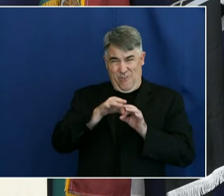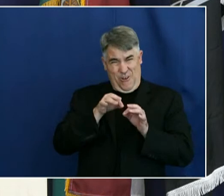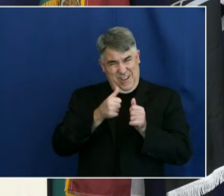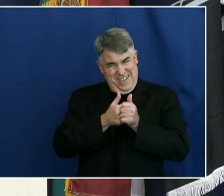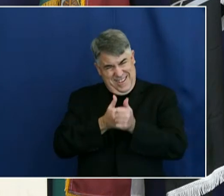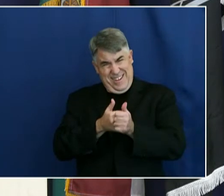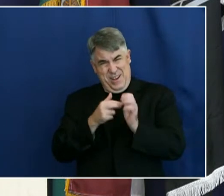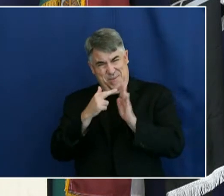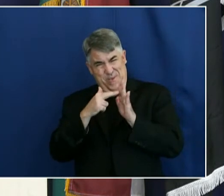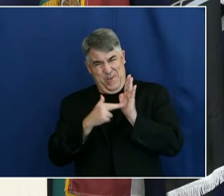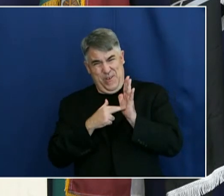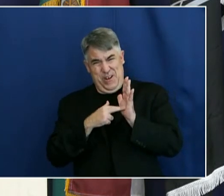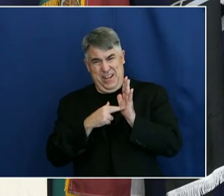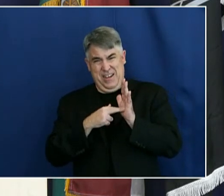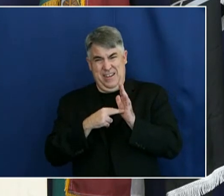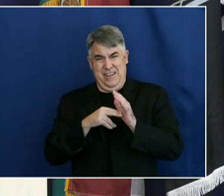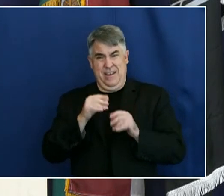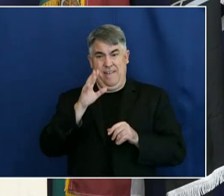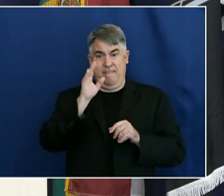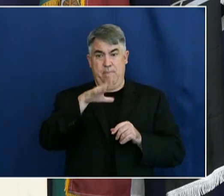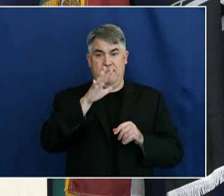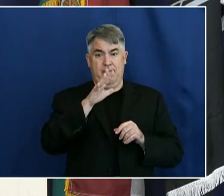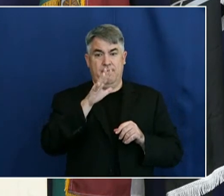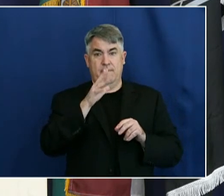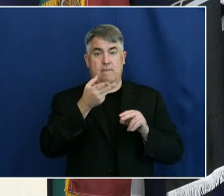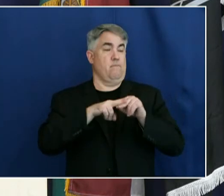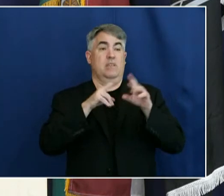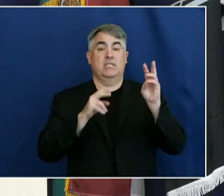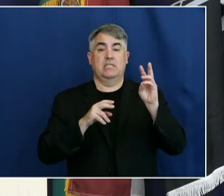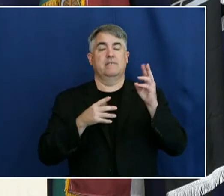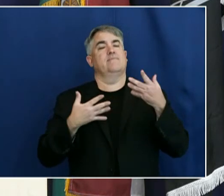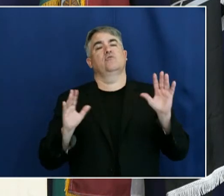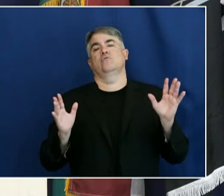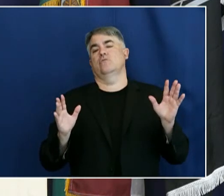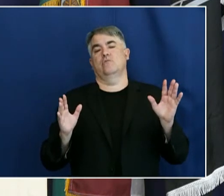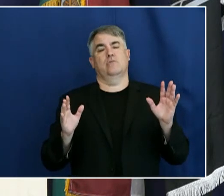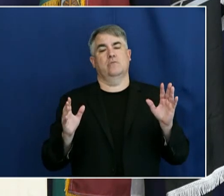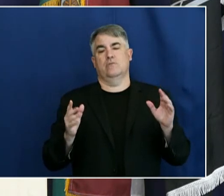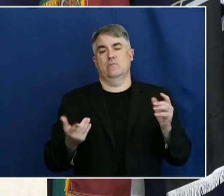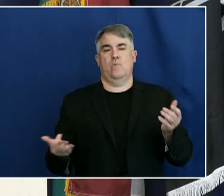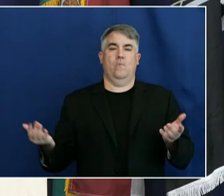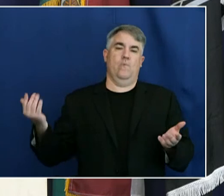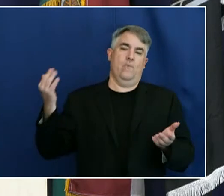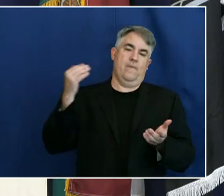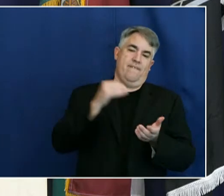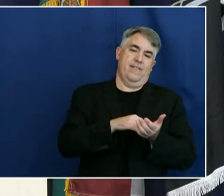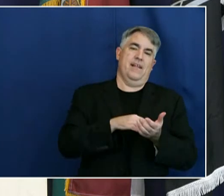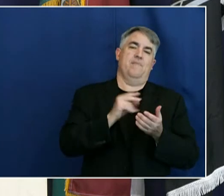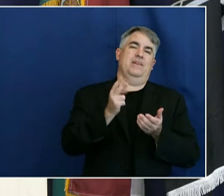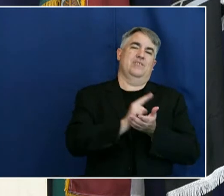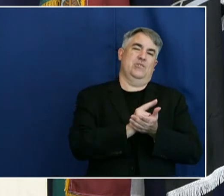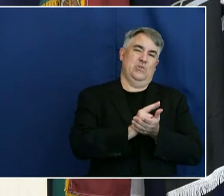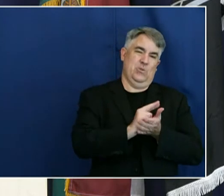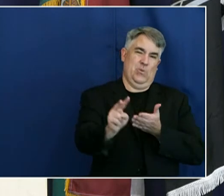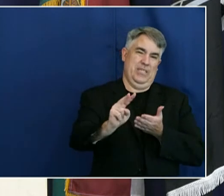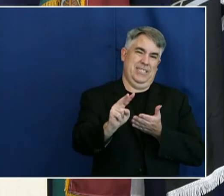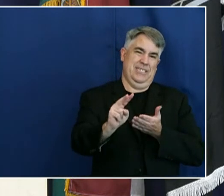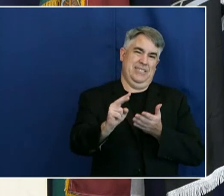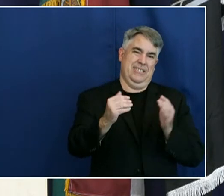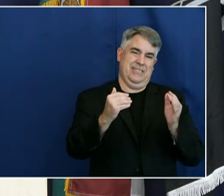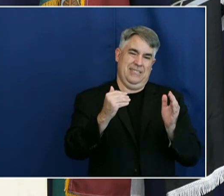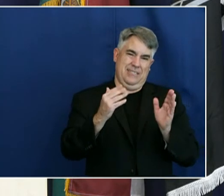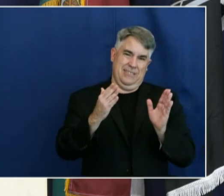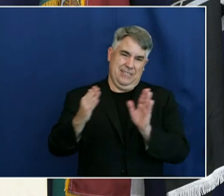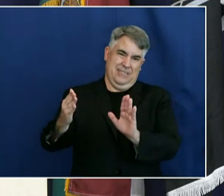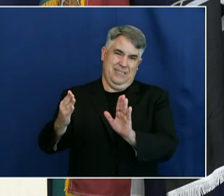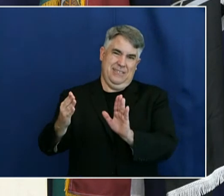to 6.0, then that would start that 2-week clock all over again. And so we want to keep our case rate low. We certainly to have